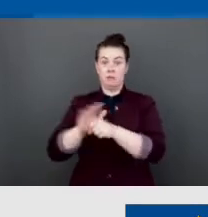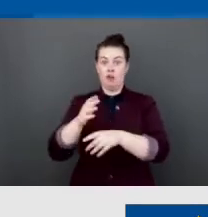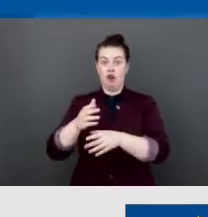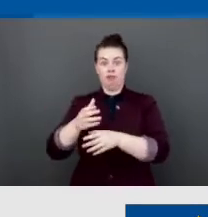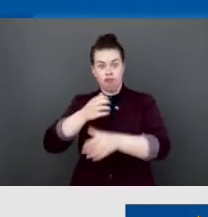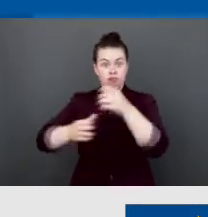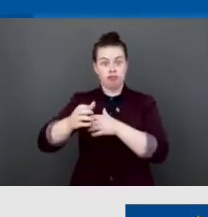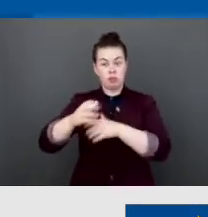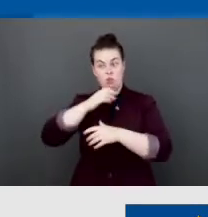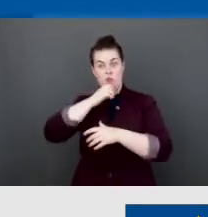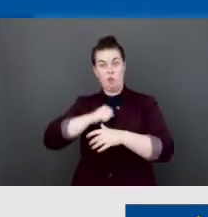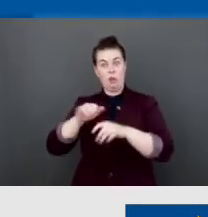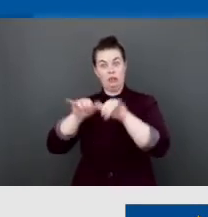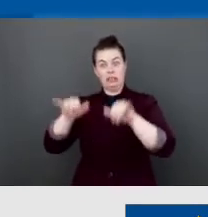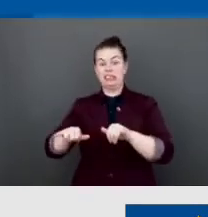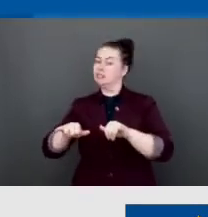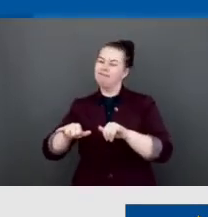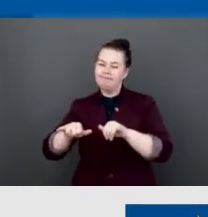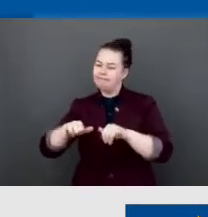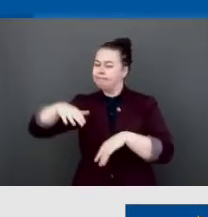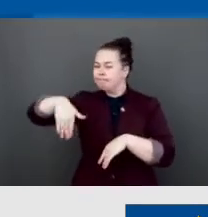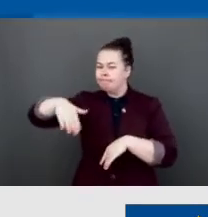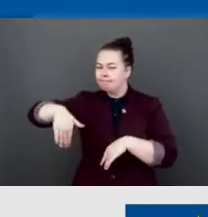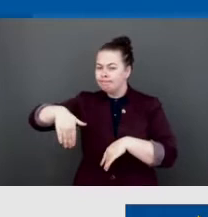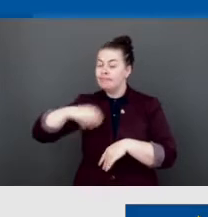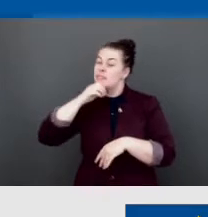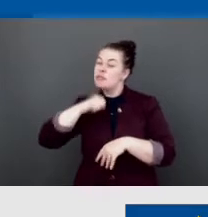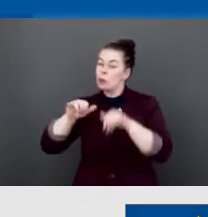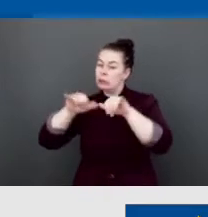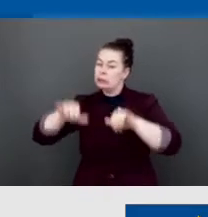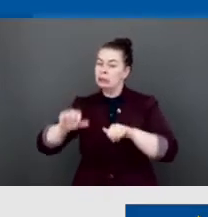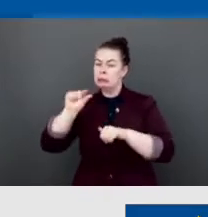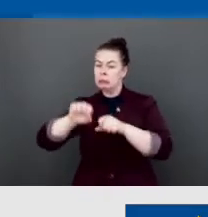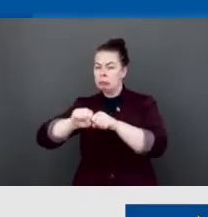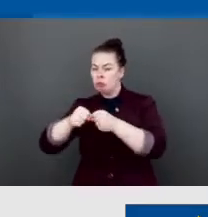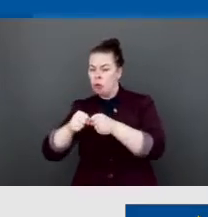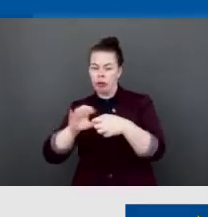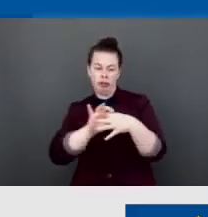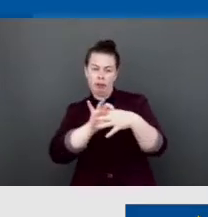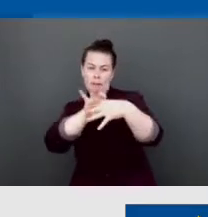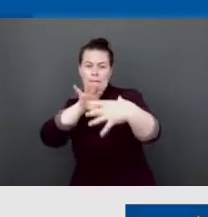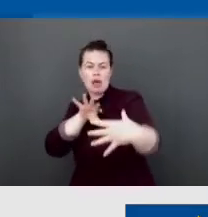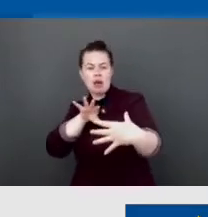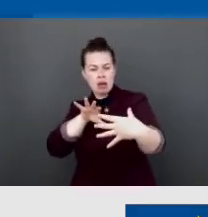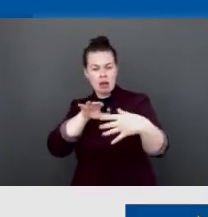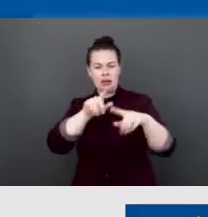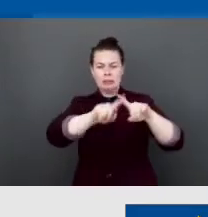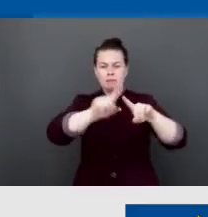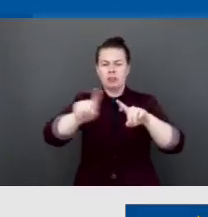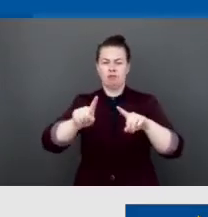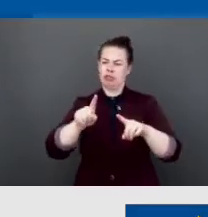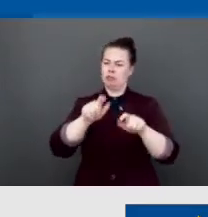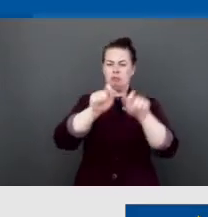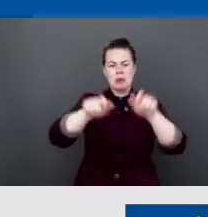oldest model of health and social care, which is fragmented, national centralized, and distant of